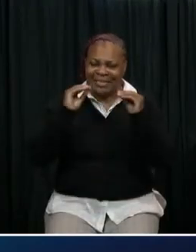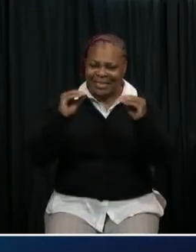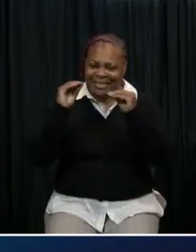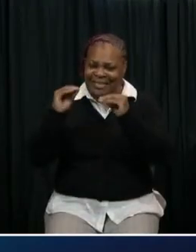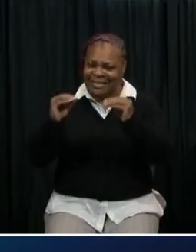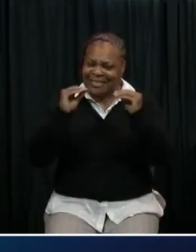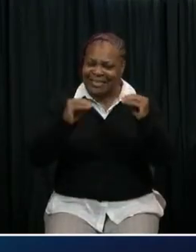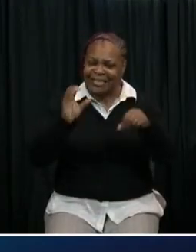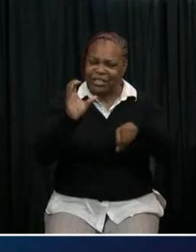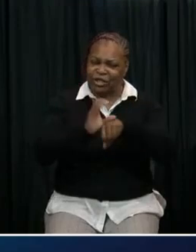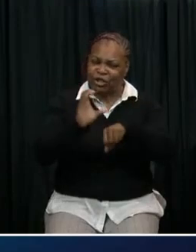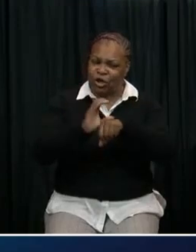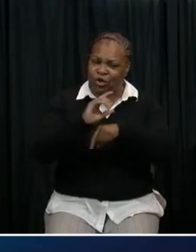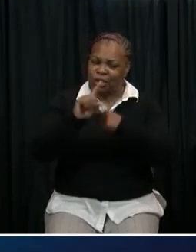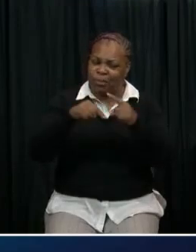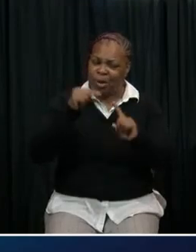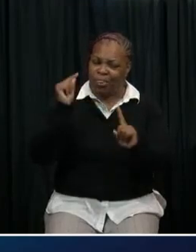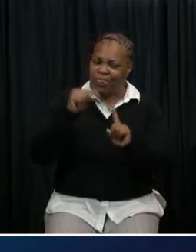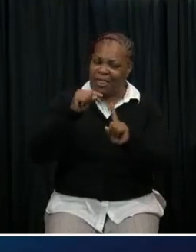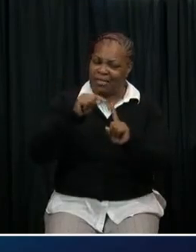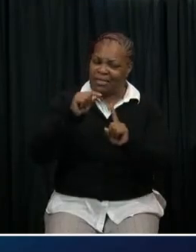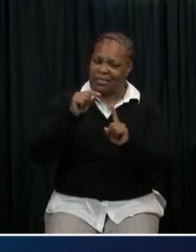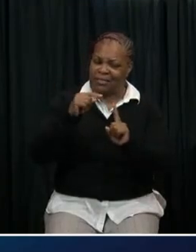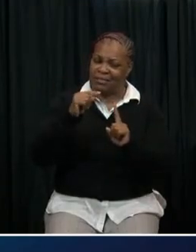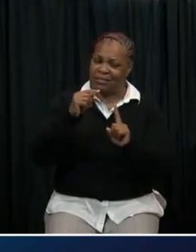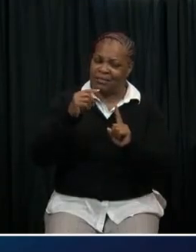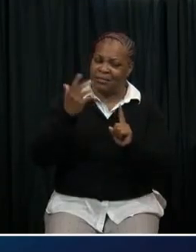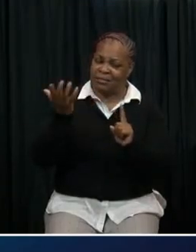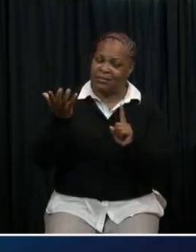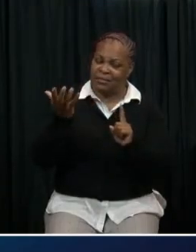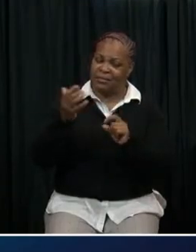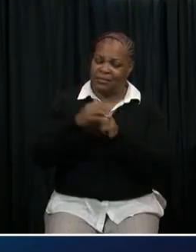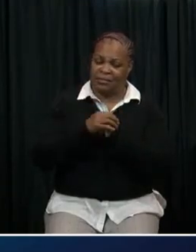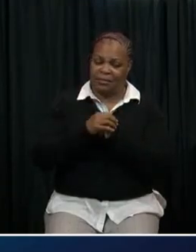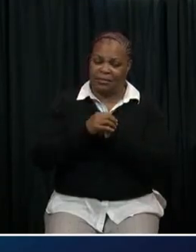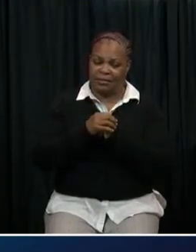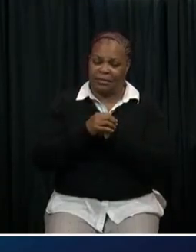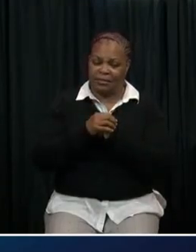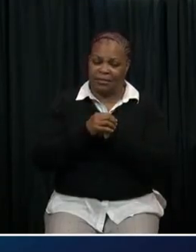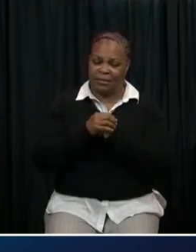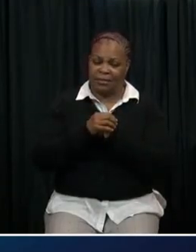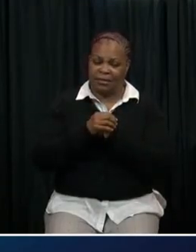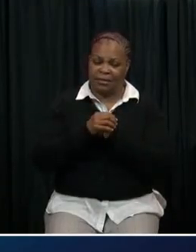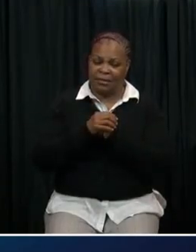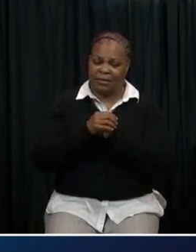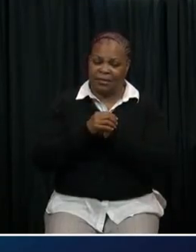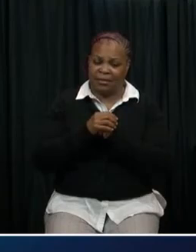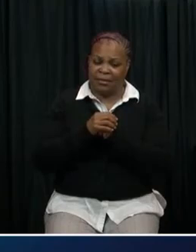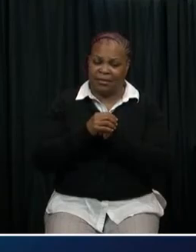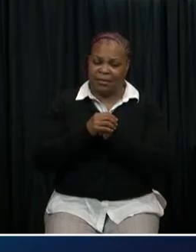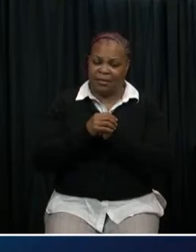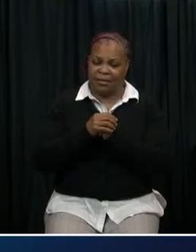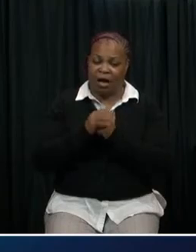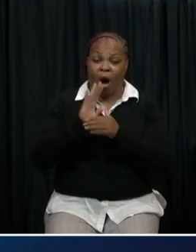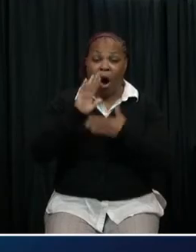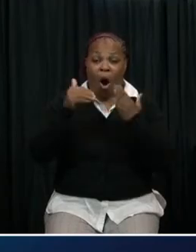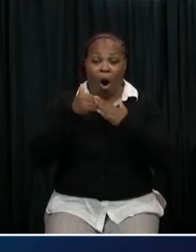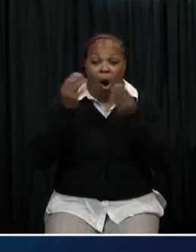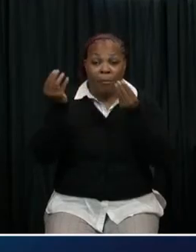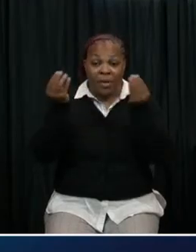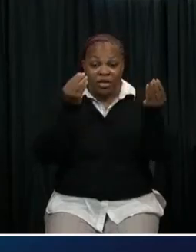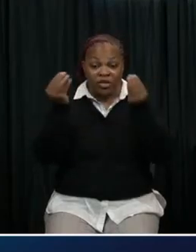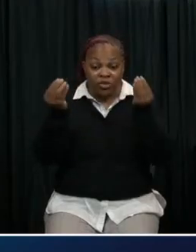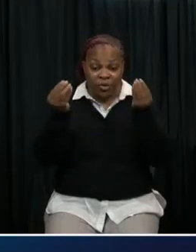church regarding this topic. A todos los ministerios, tanto a los de recepción, All ministries, all those